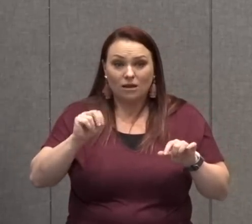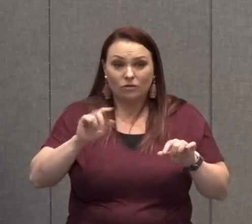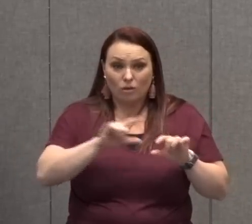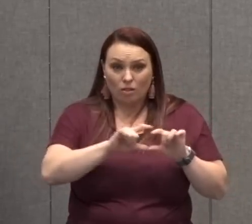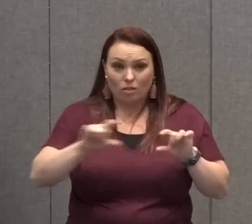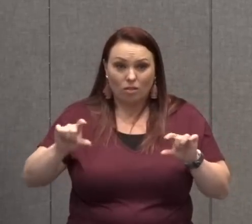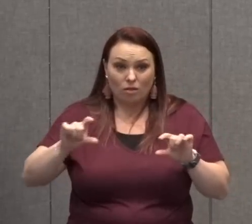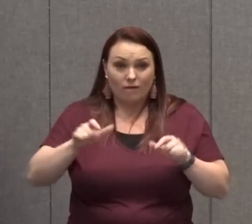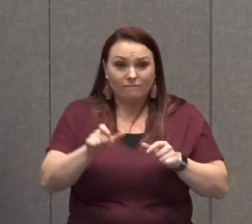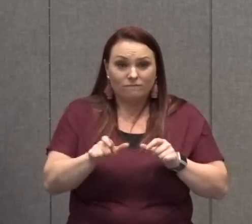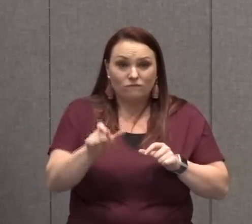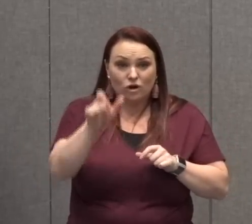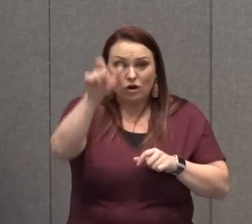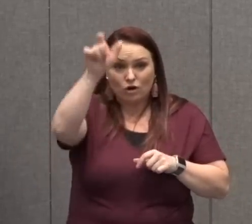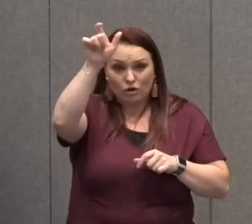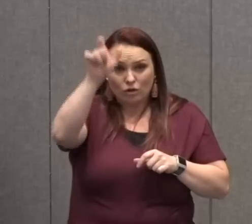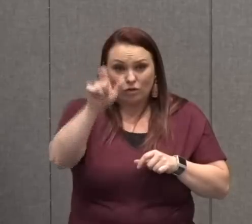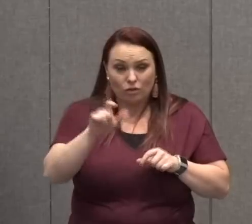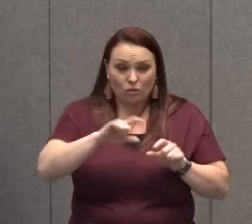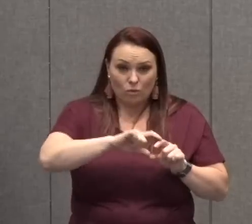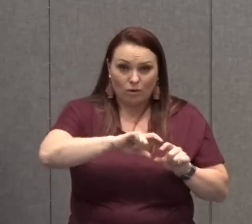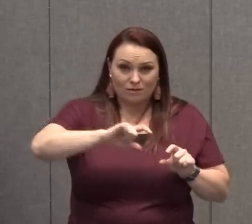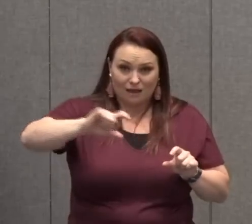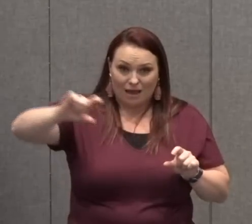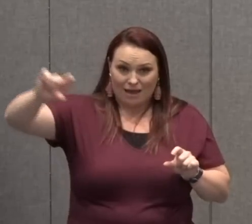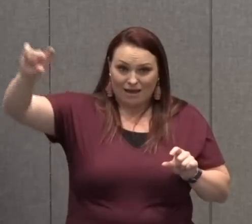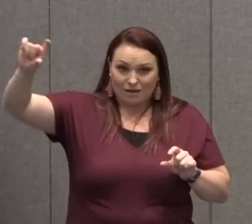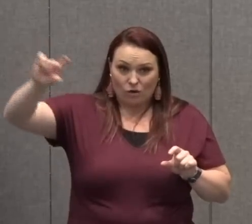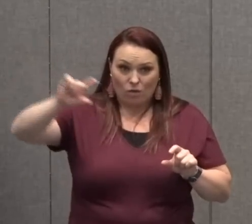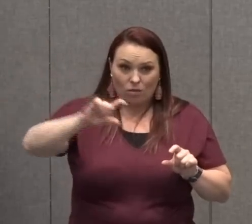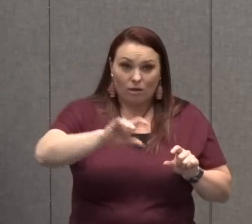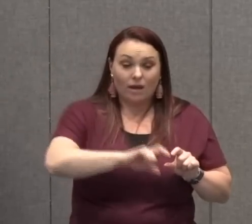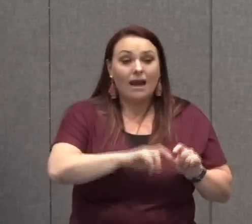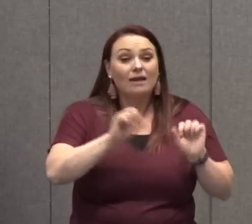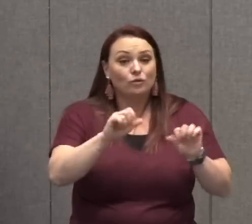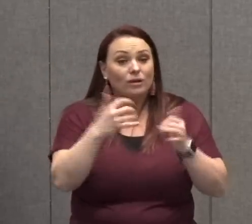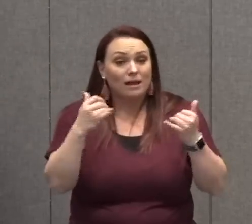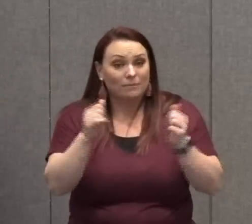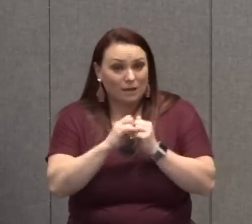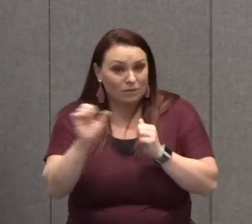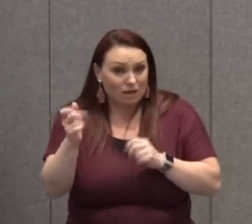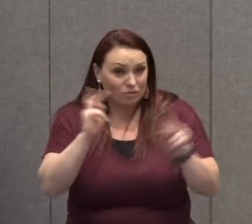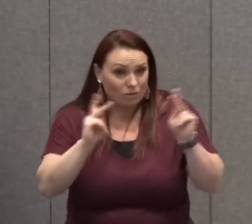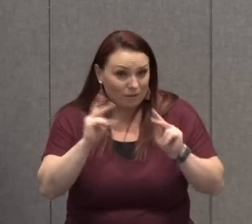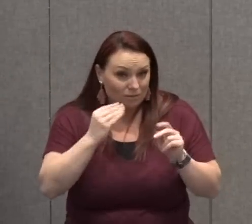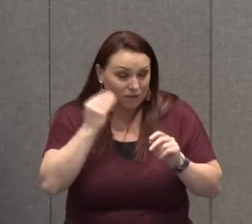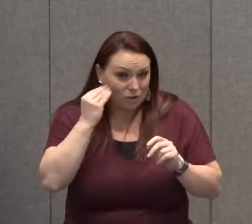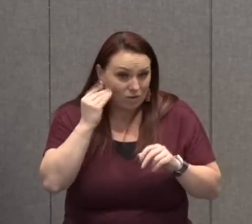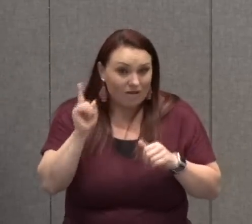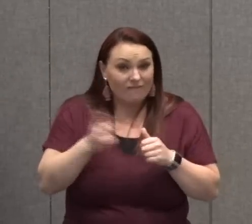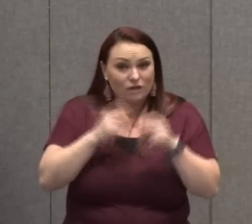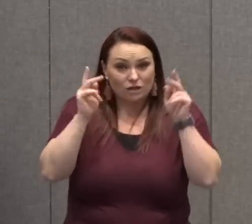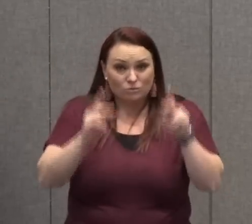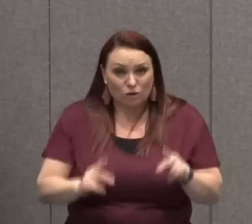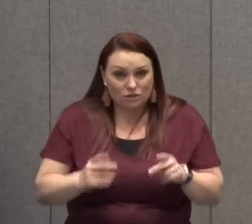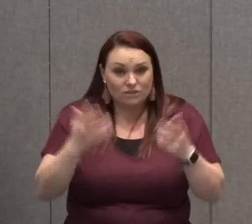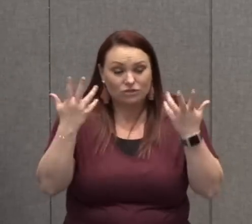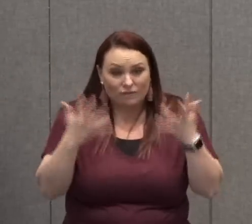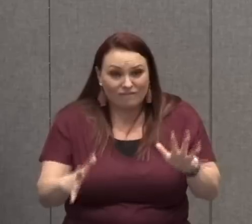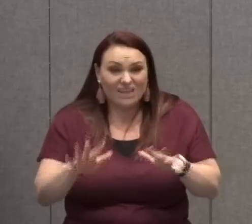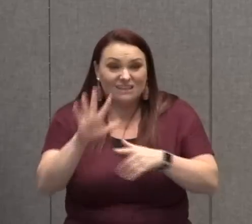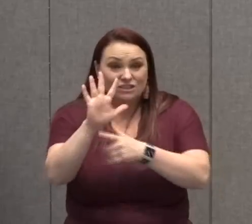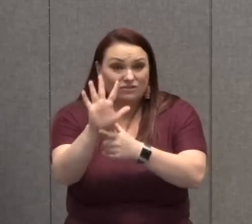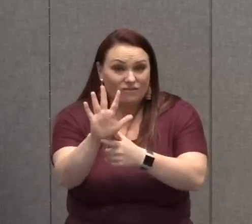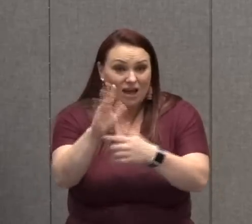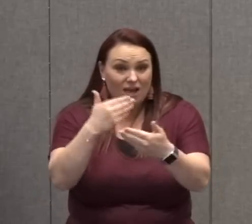vertically or diagonally you can play with others at home the first one to complete five boxes wins